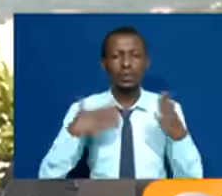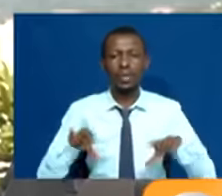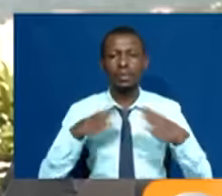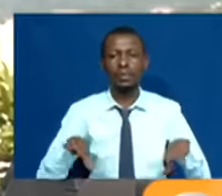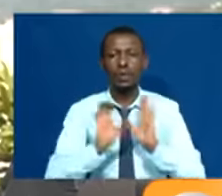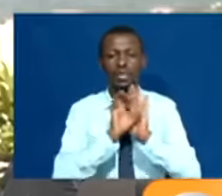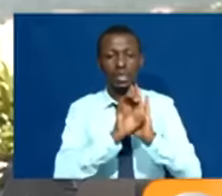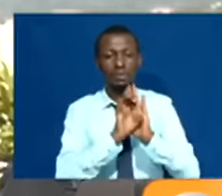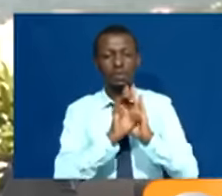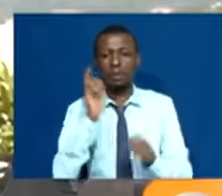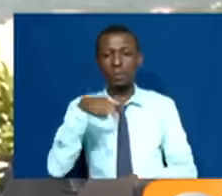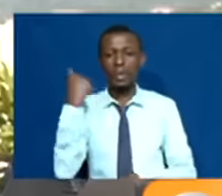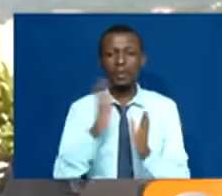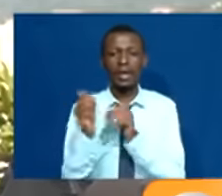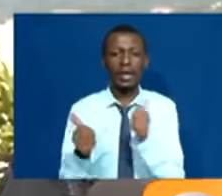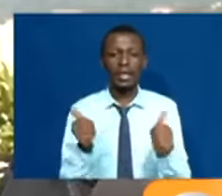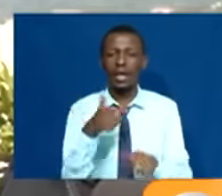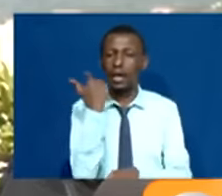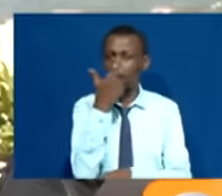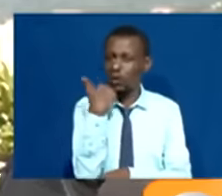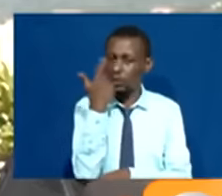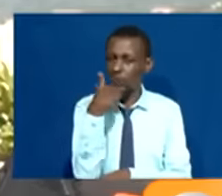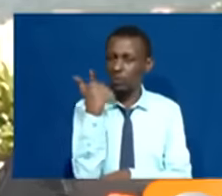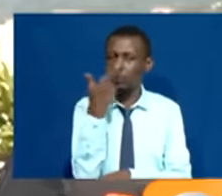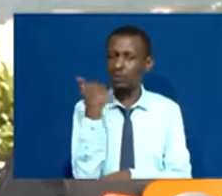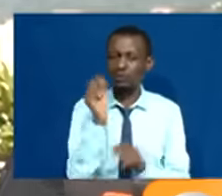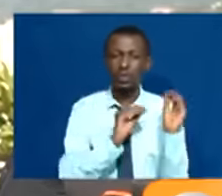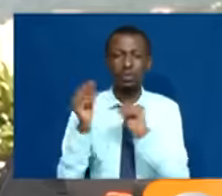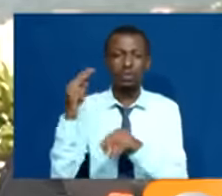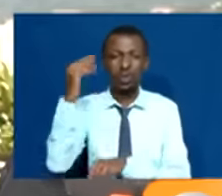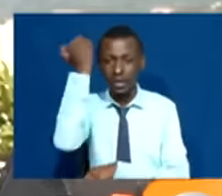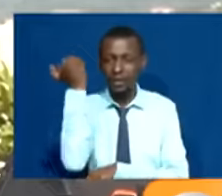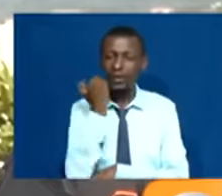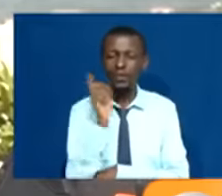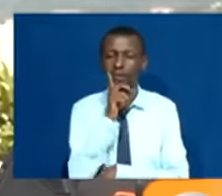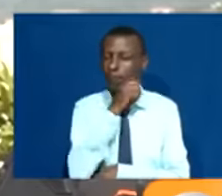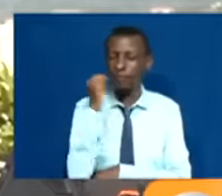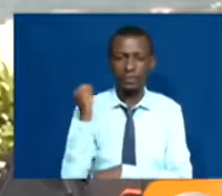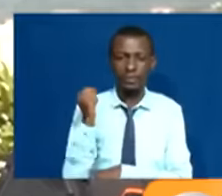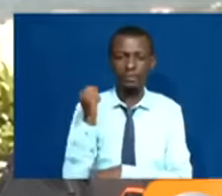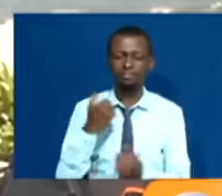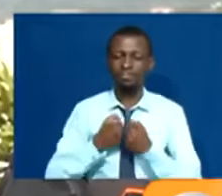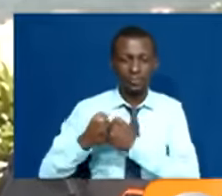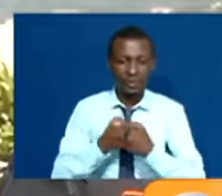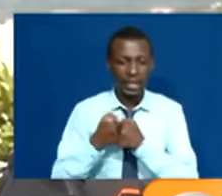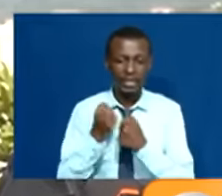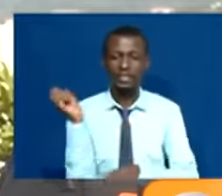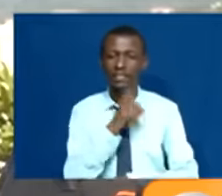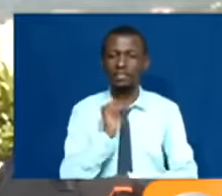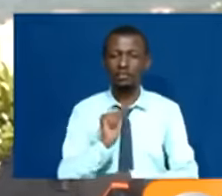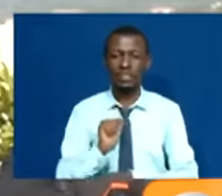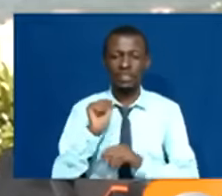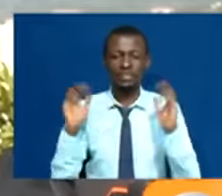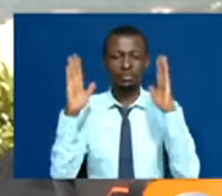like myself and others who had gone to the High Court and successfully challenged this